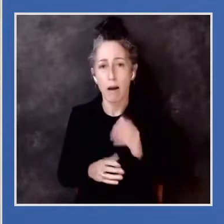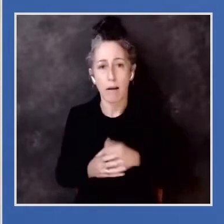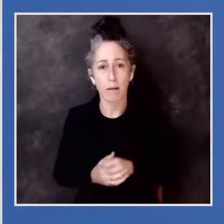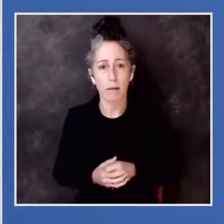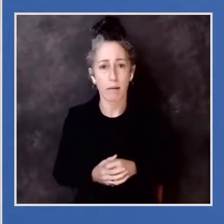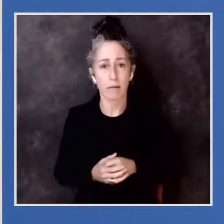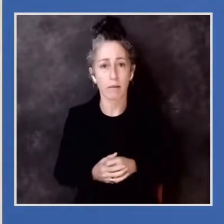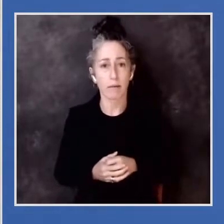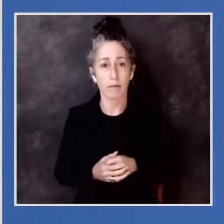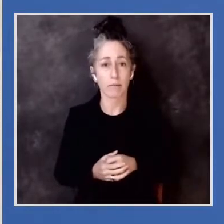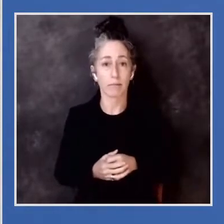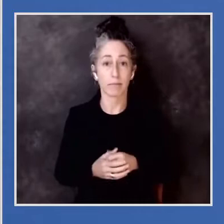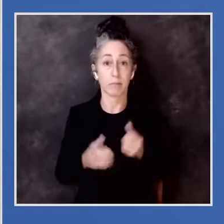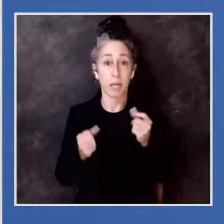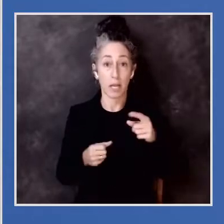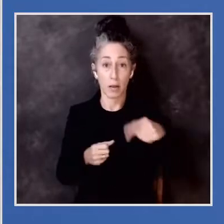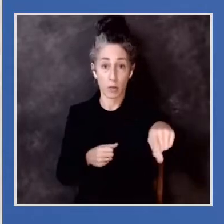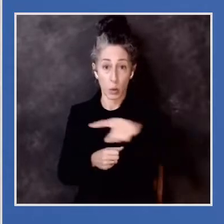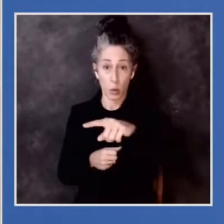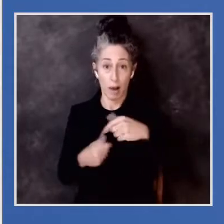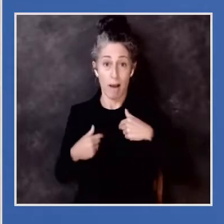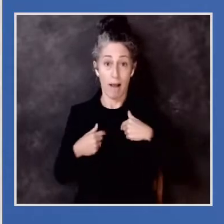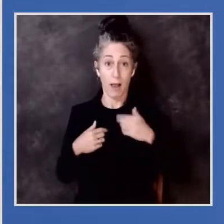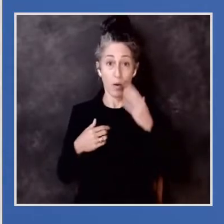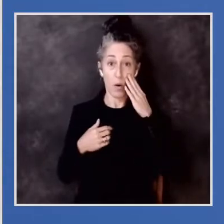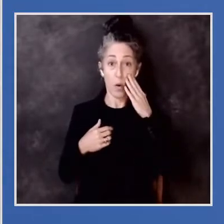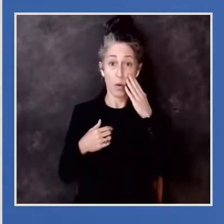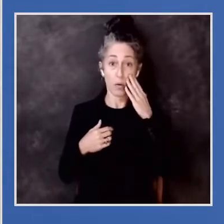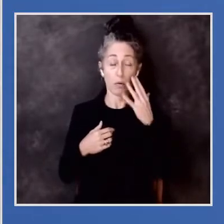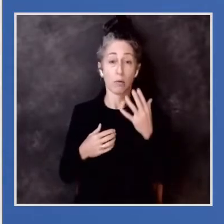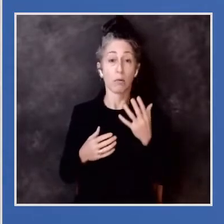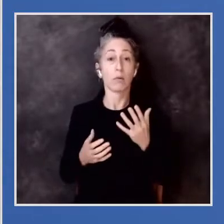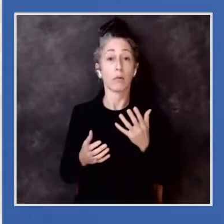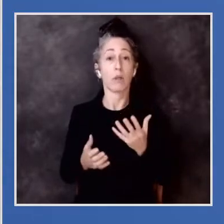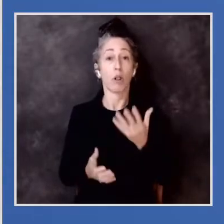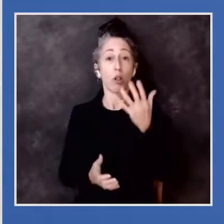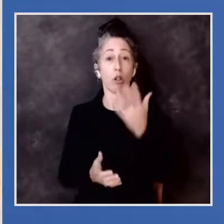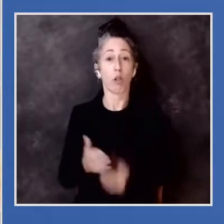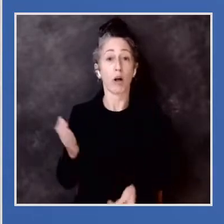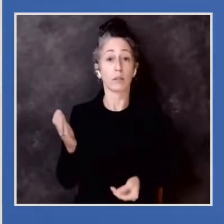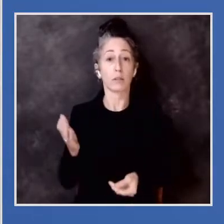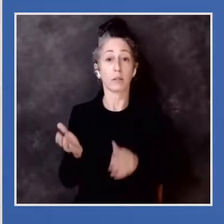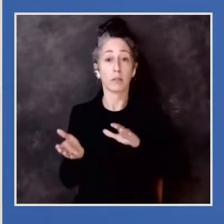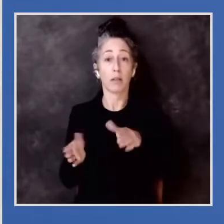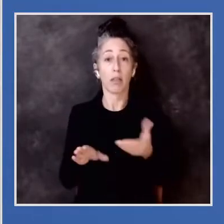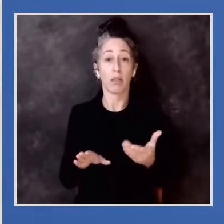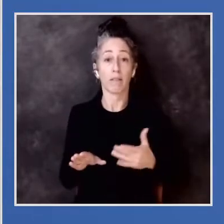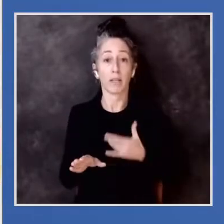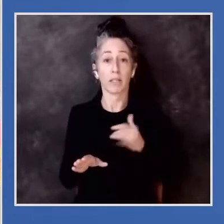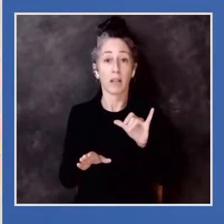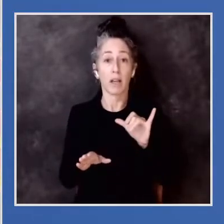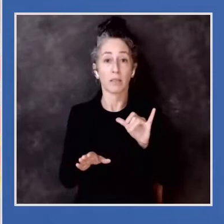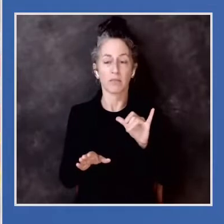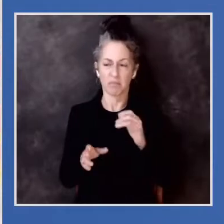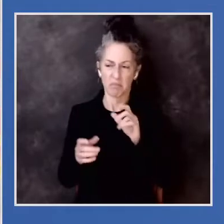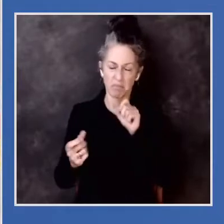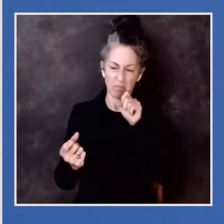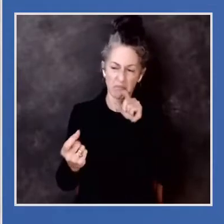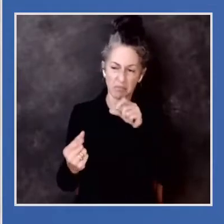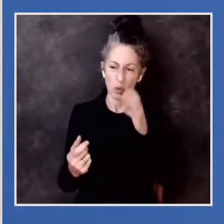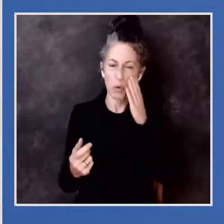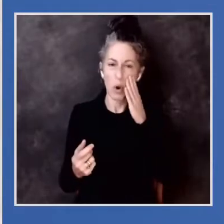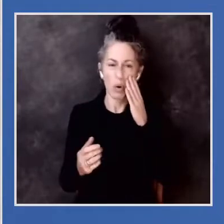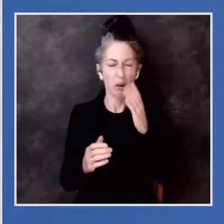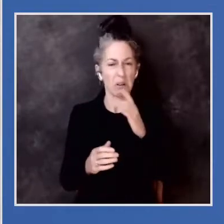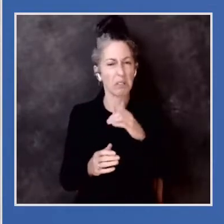I and many of you know what loss feels like when you lose someone you love. You feel that deep black hole opening